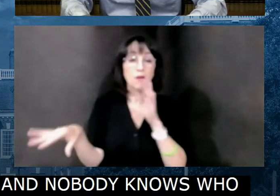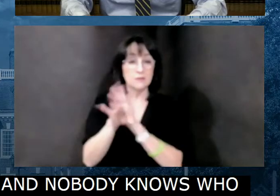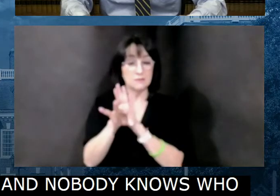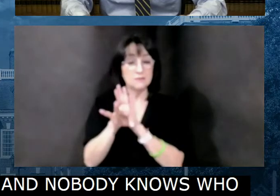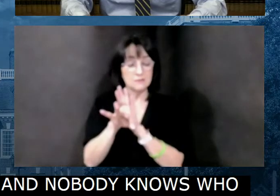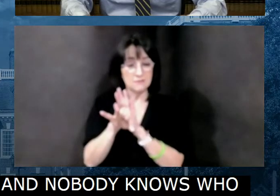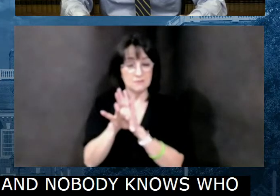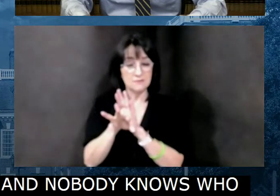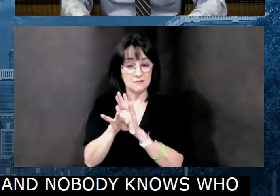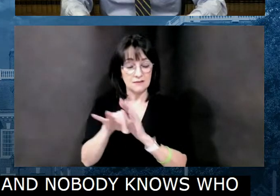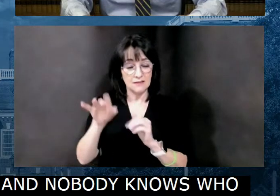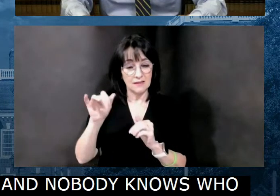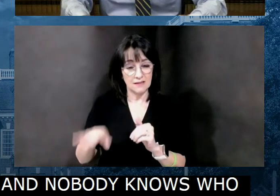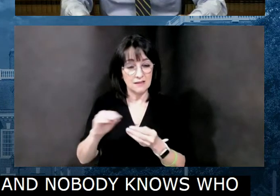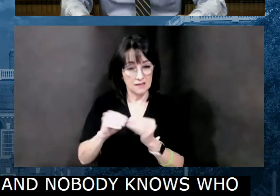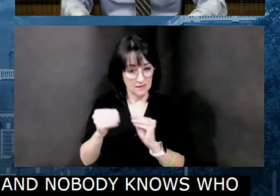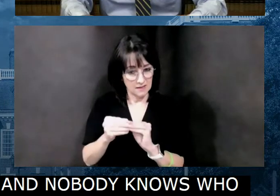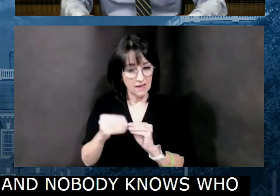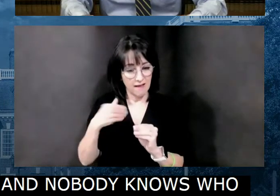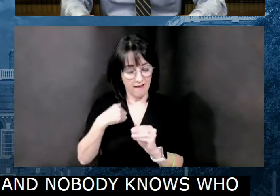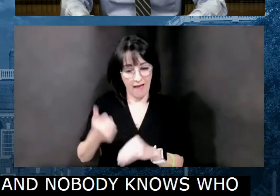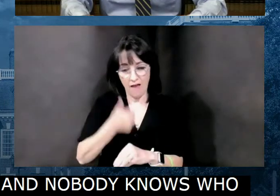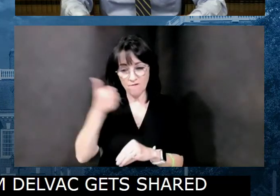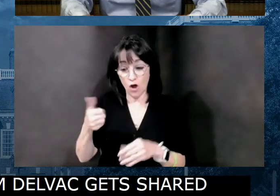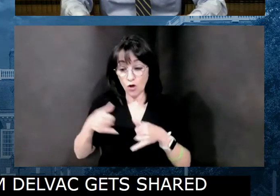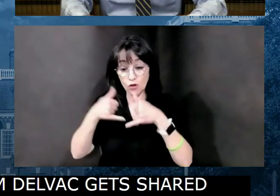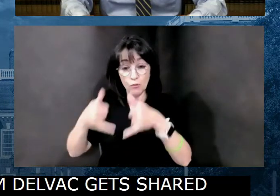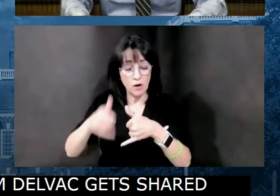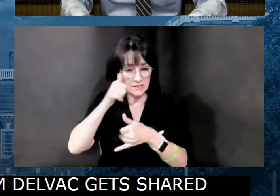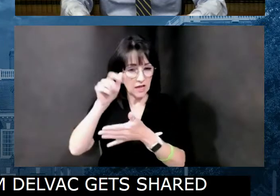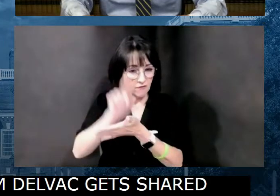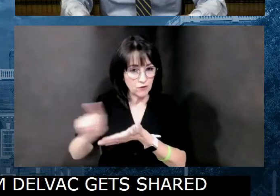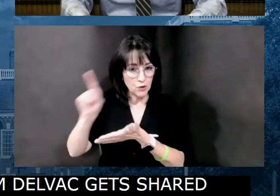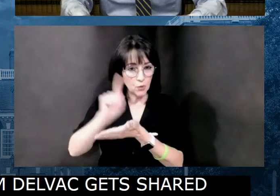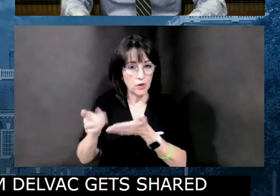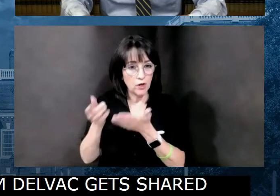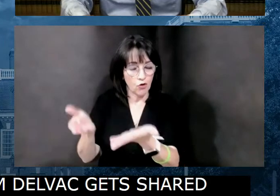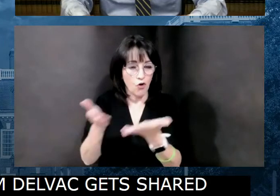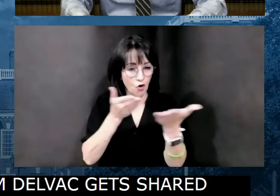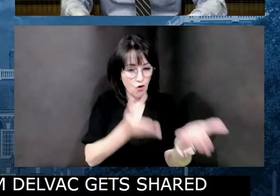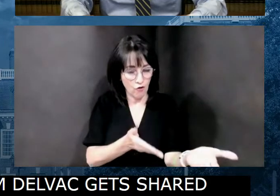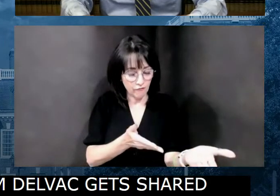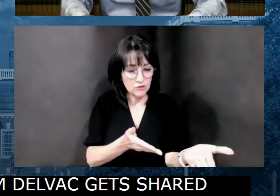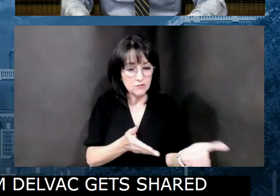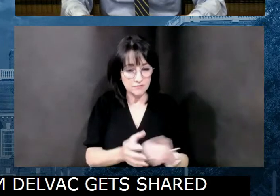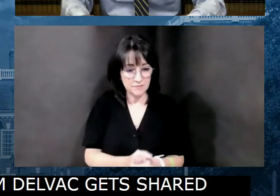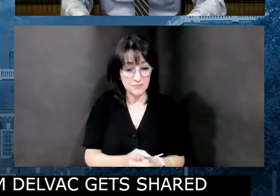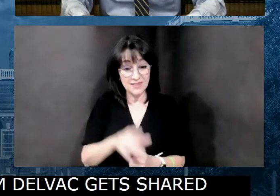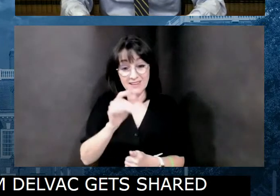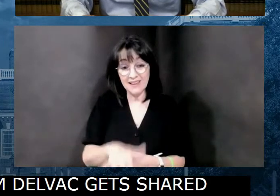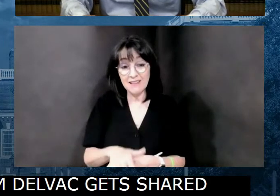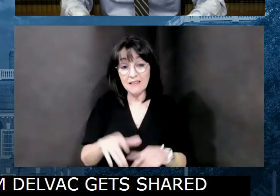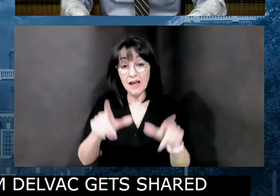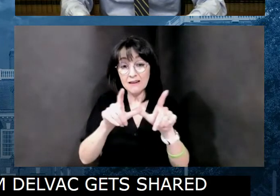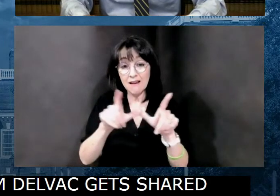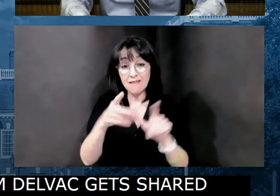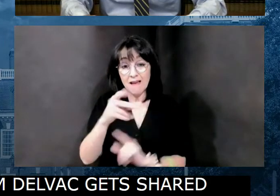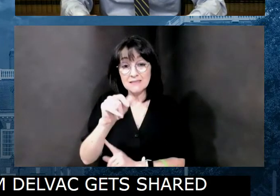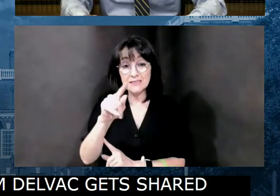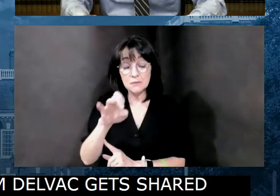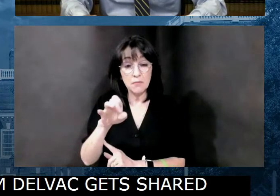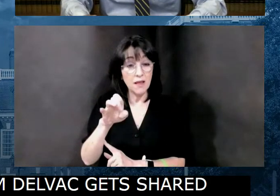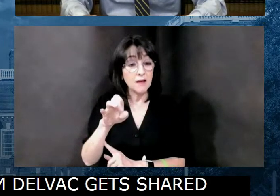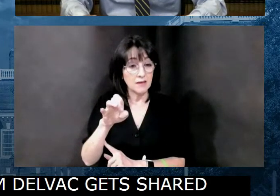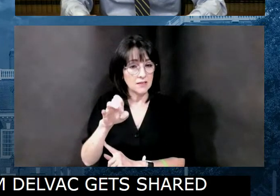prizes coming on a weekly basis. We also have 2 low digit license plates that will be